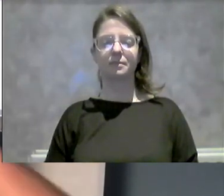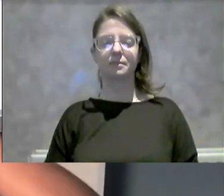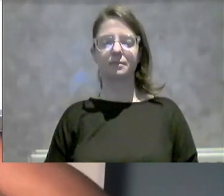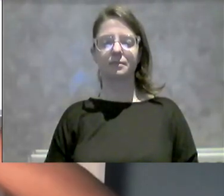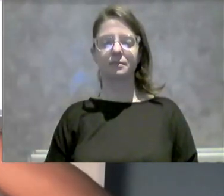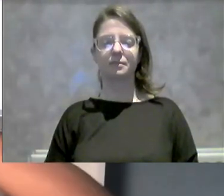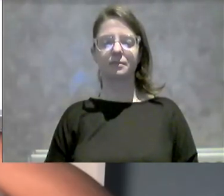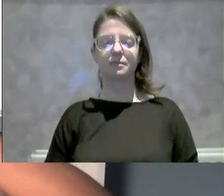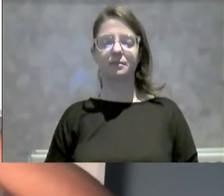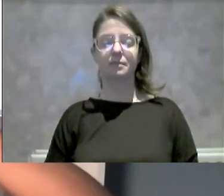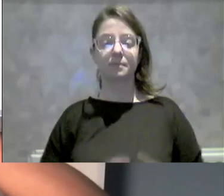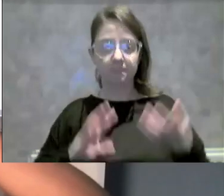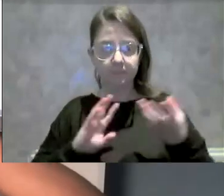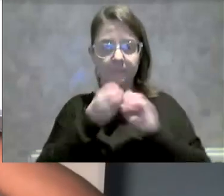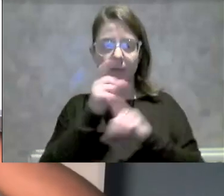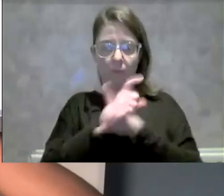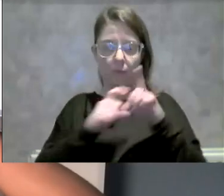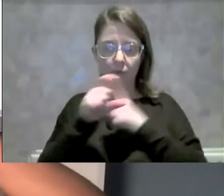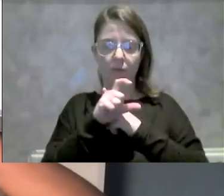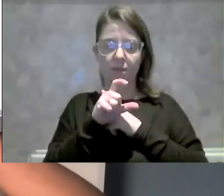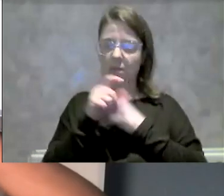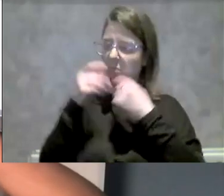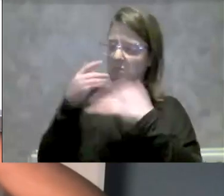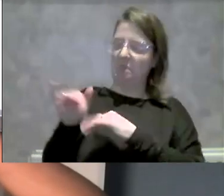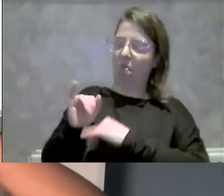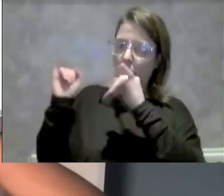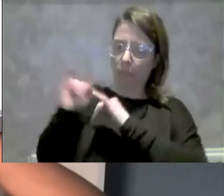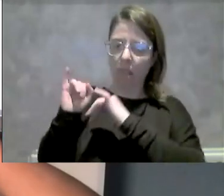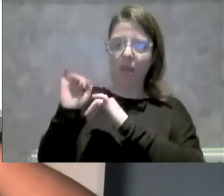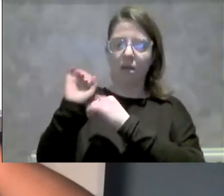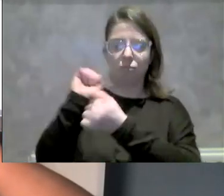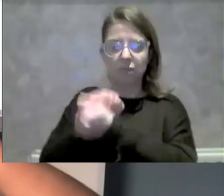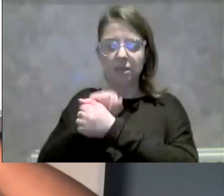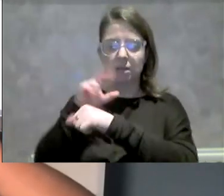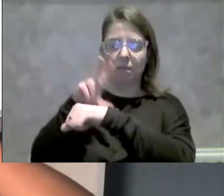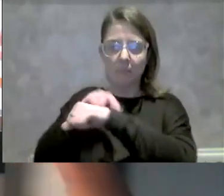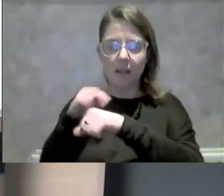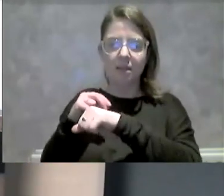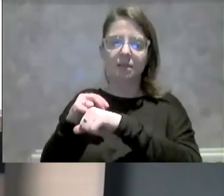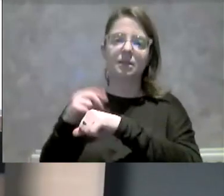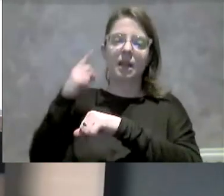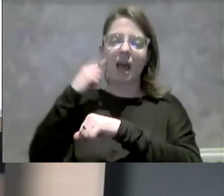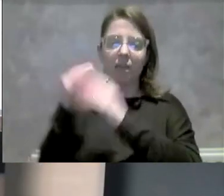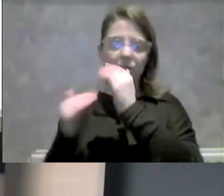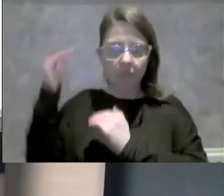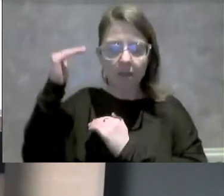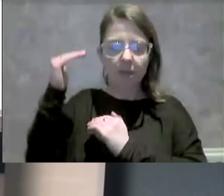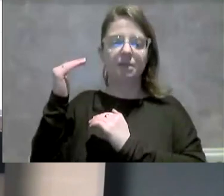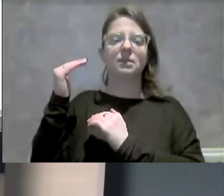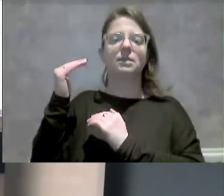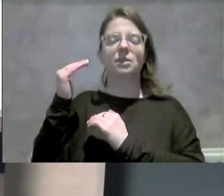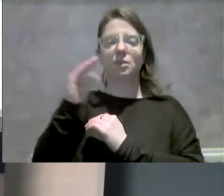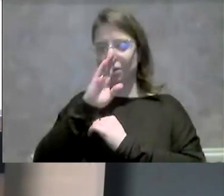And building community away from horrible shit like prisons, police, ethno-supremacy, heteropatriarchy and